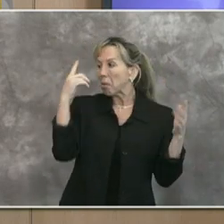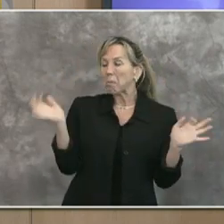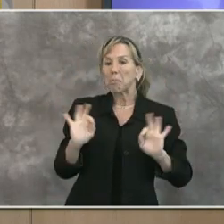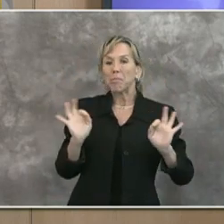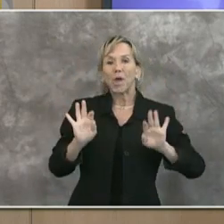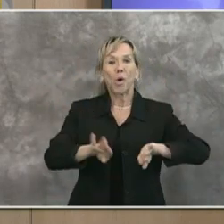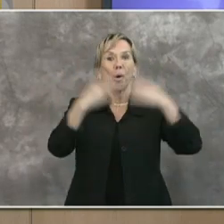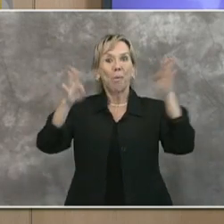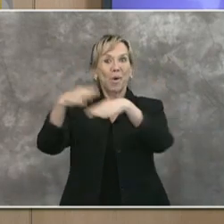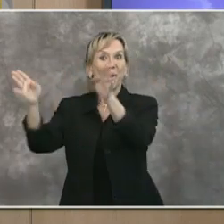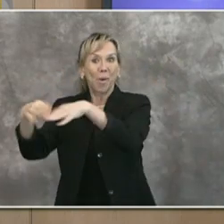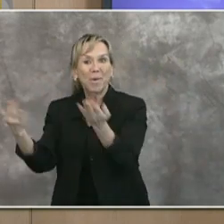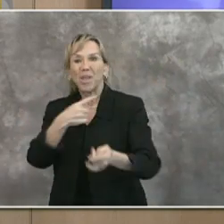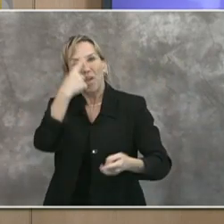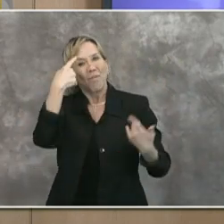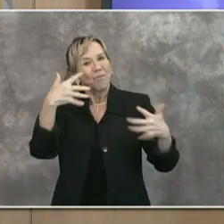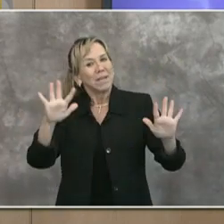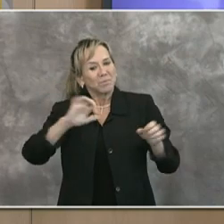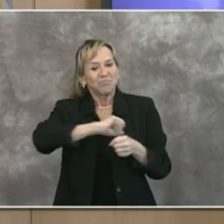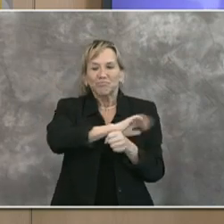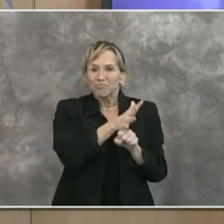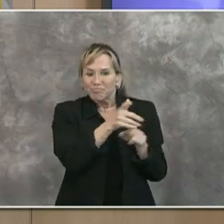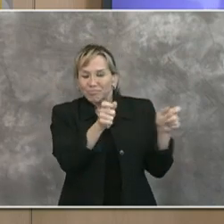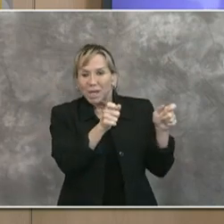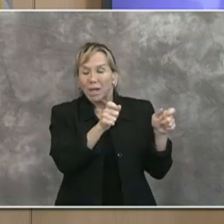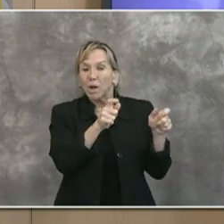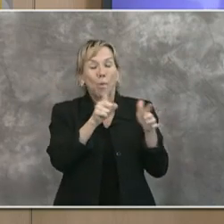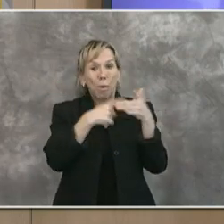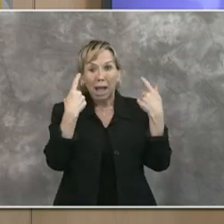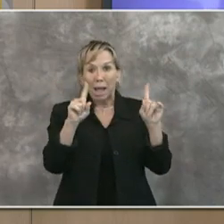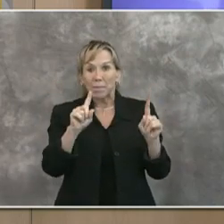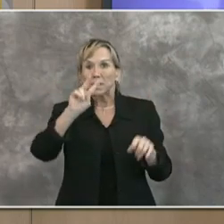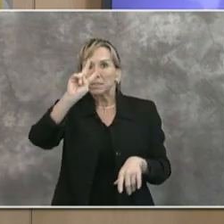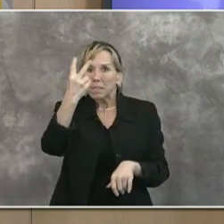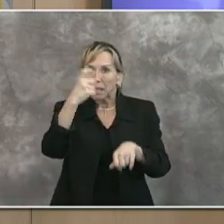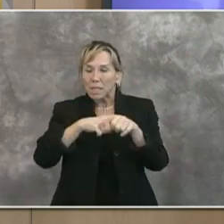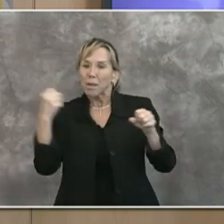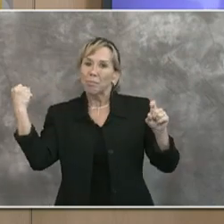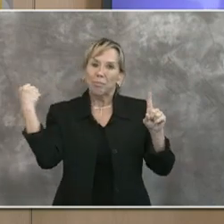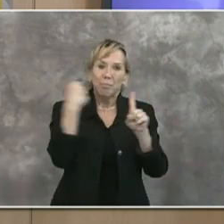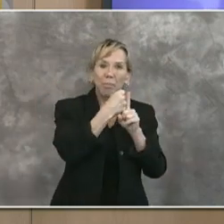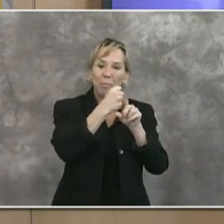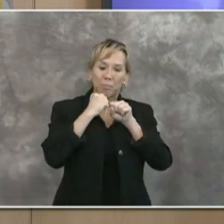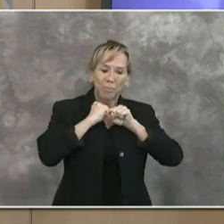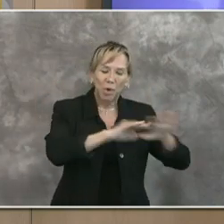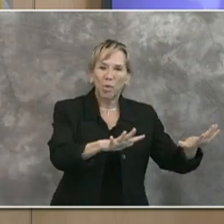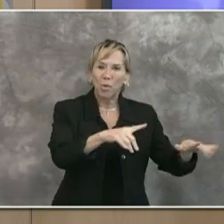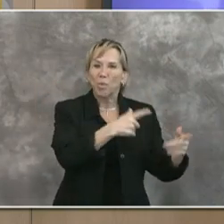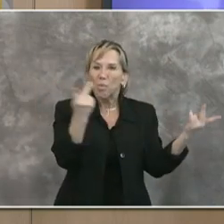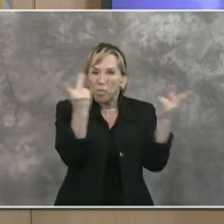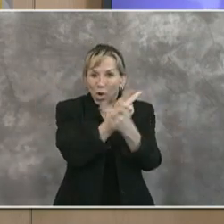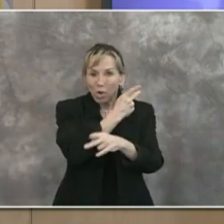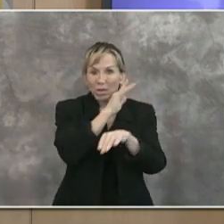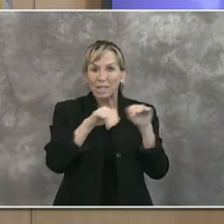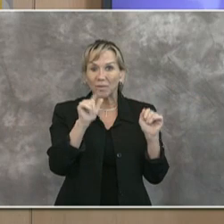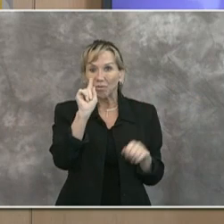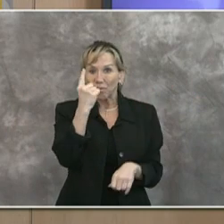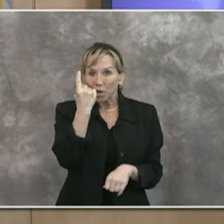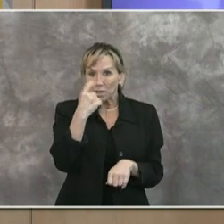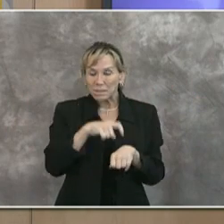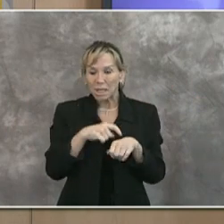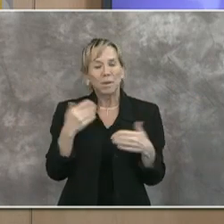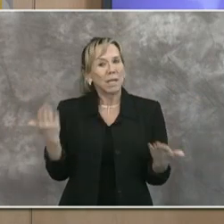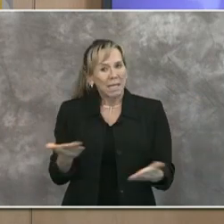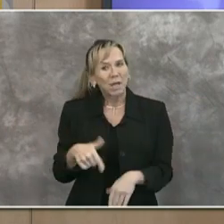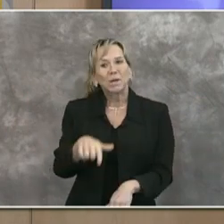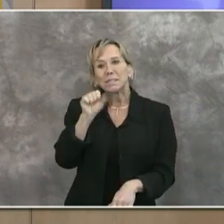of the woods, that the danger had passed, and saw second waves that often were significantly worse than the first wave. Here in San Diego County, I